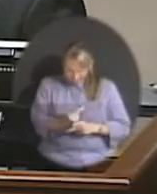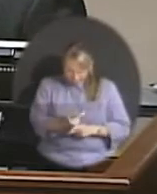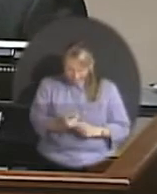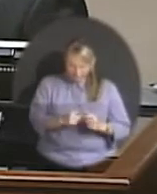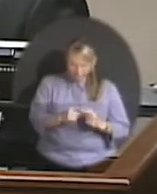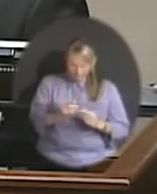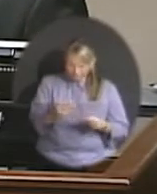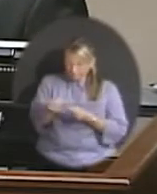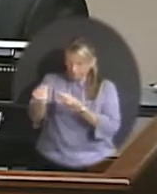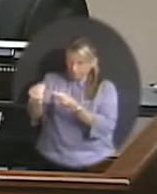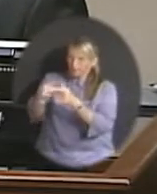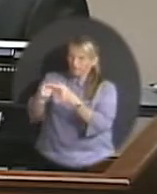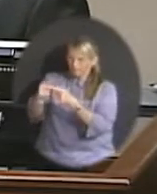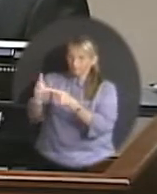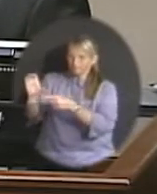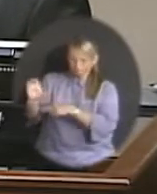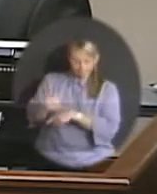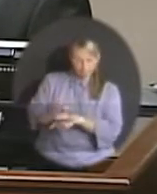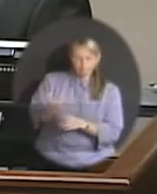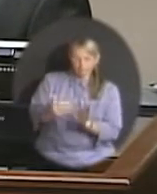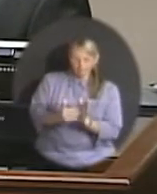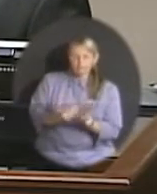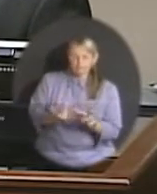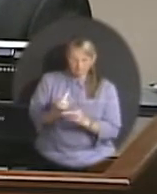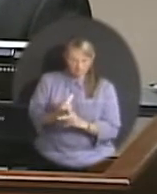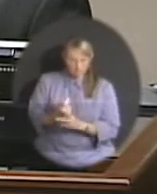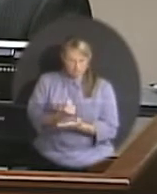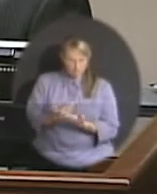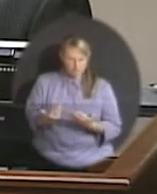it's a great internal controls there. Are those accounts